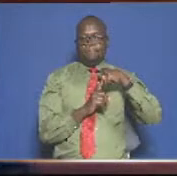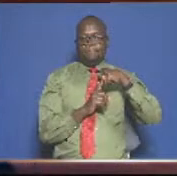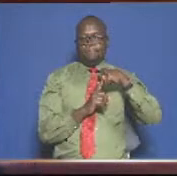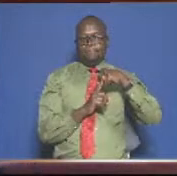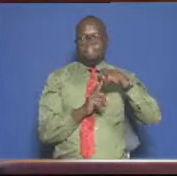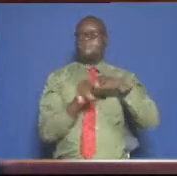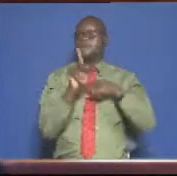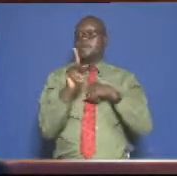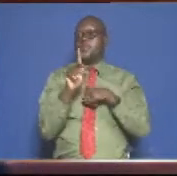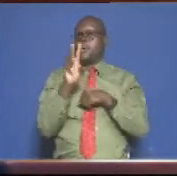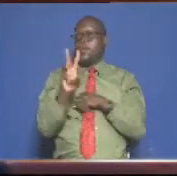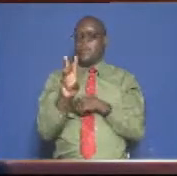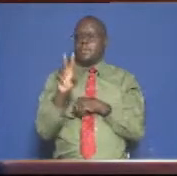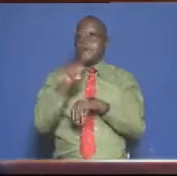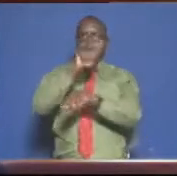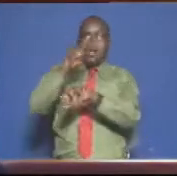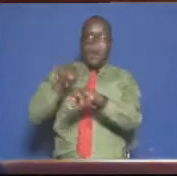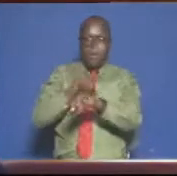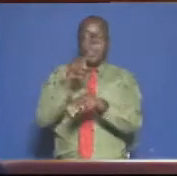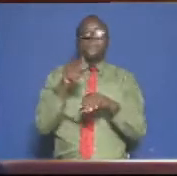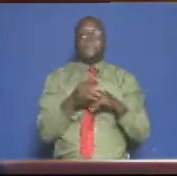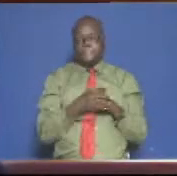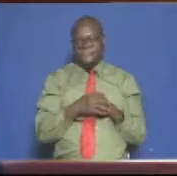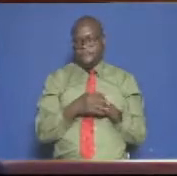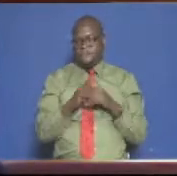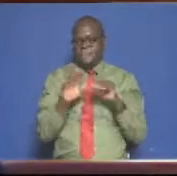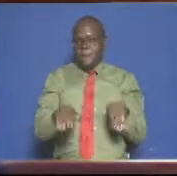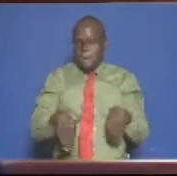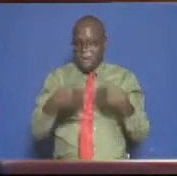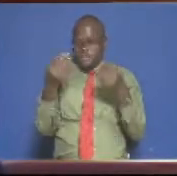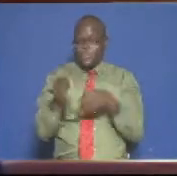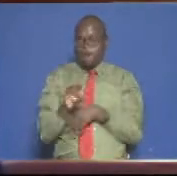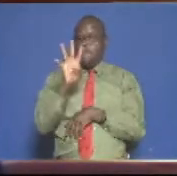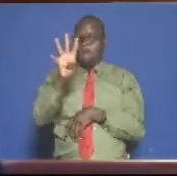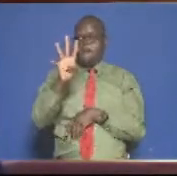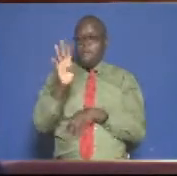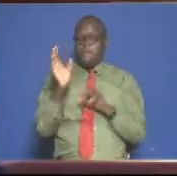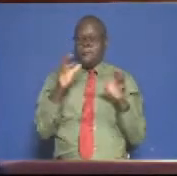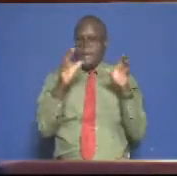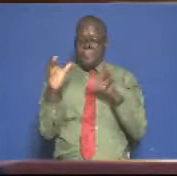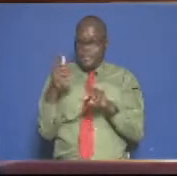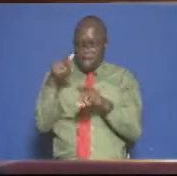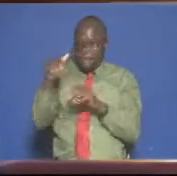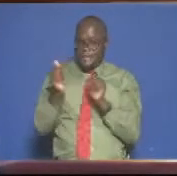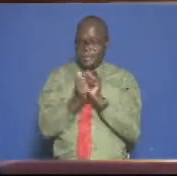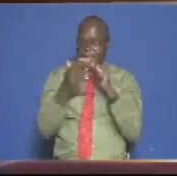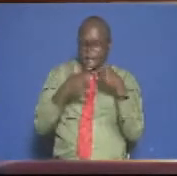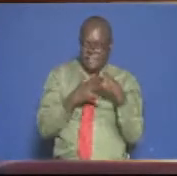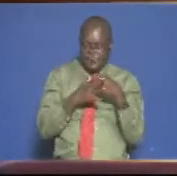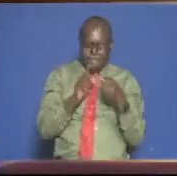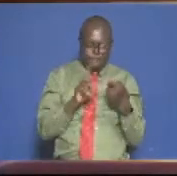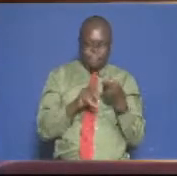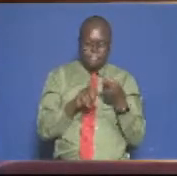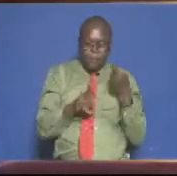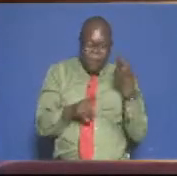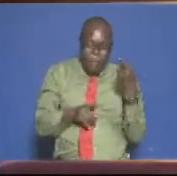kilowatt hour. Mr. Speaker, I want to give you 4 companies out of these 19.